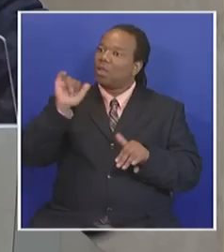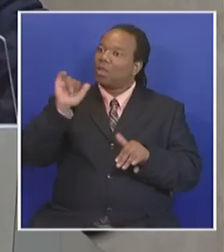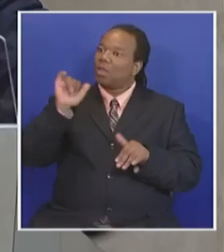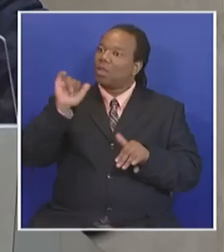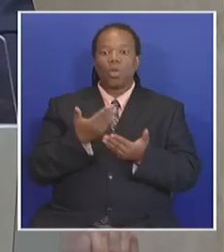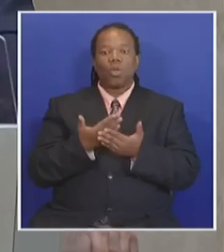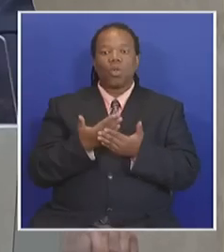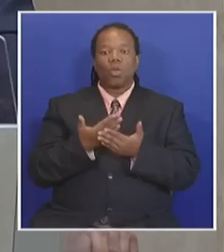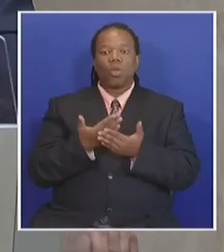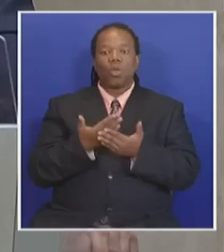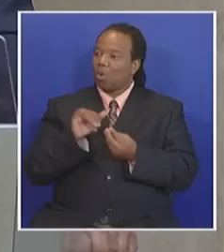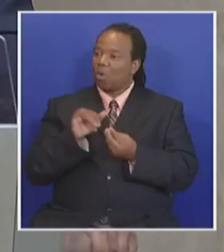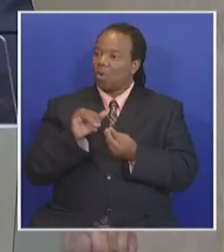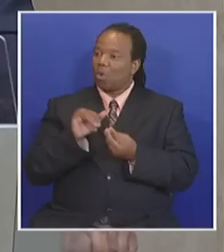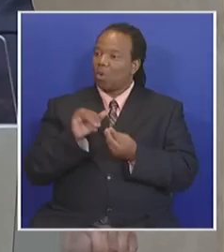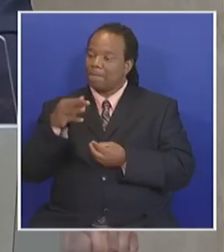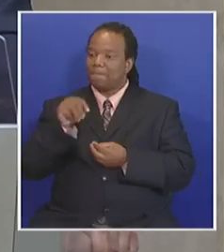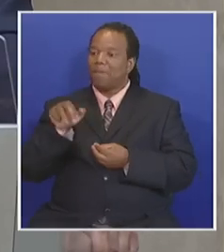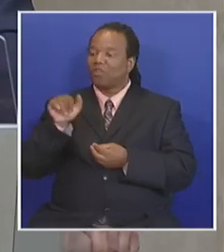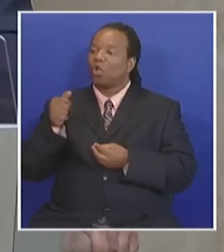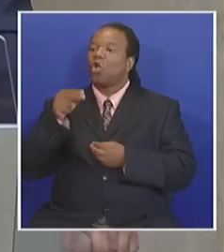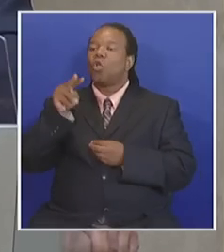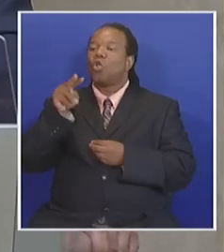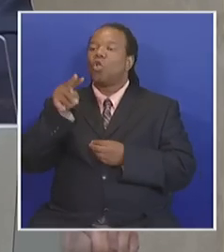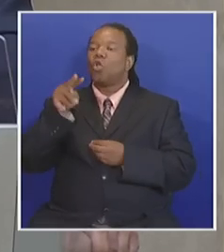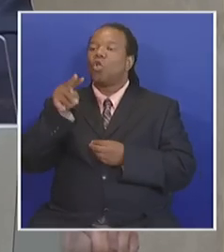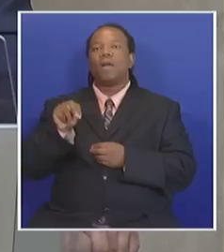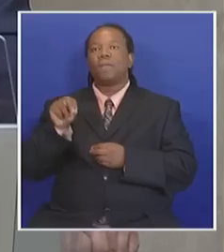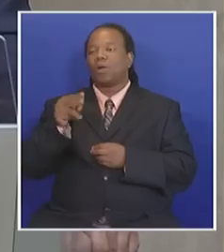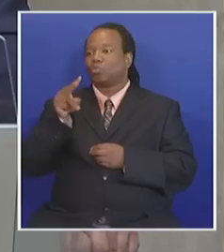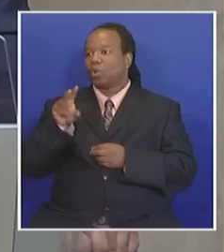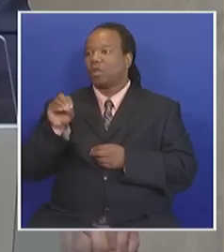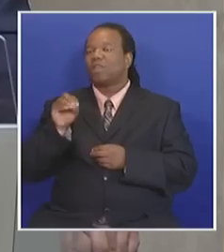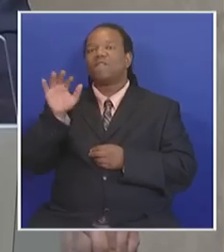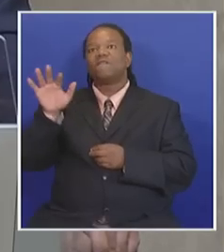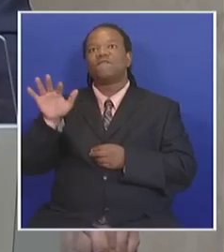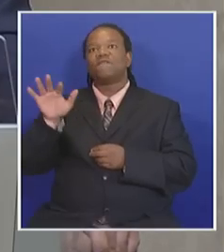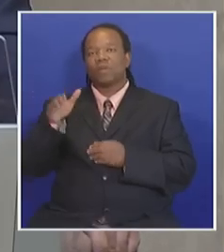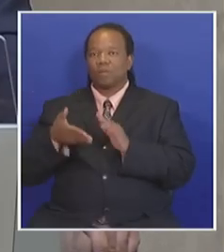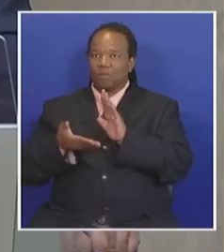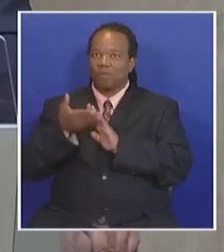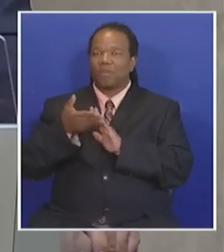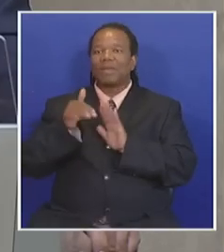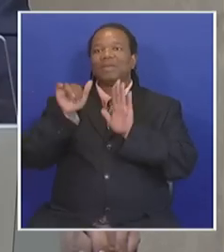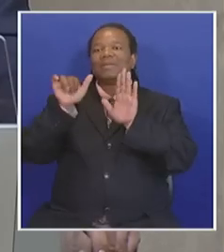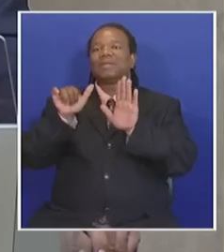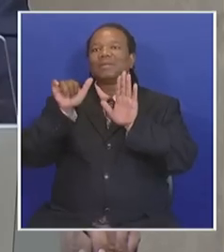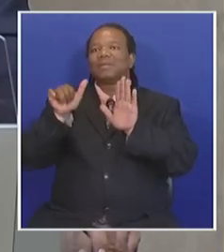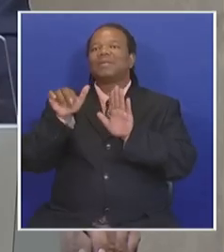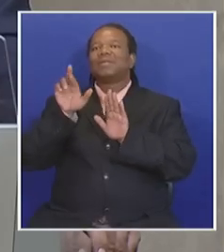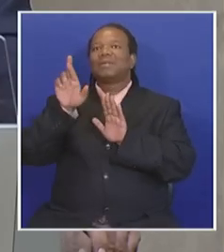basket between the months of November in 2015 and December 2015 increased by 66 Rand 8 cents,